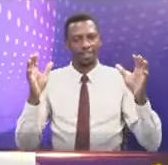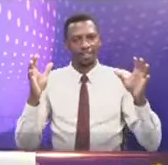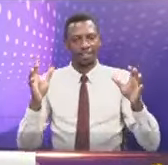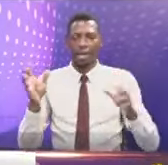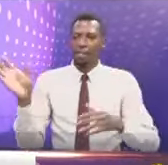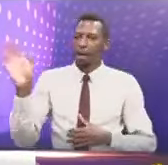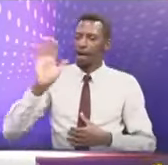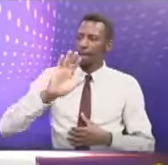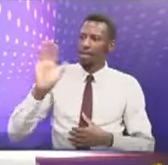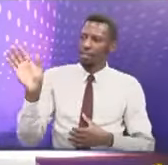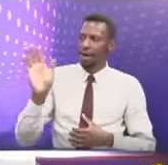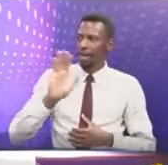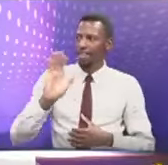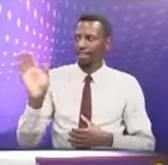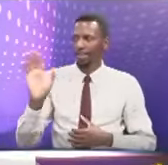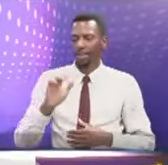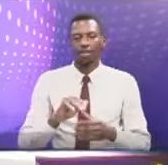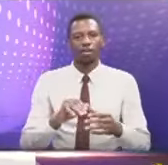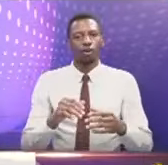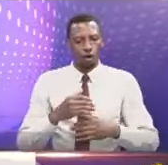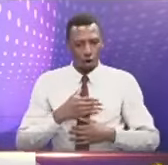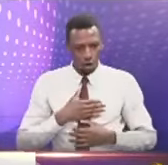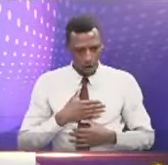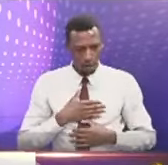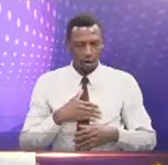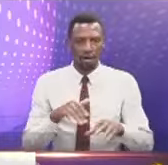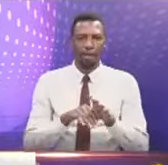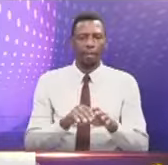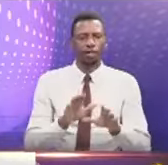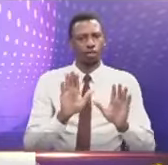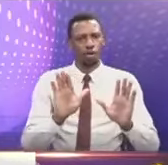49. Honourable members,